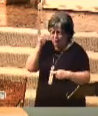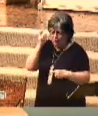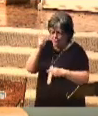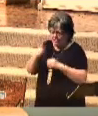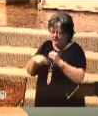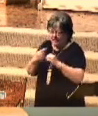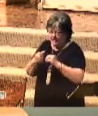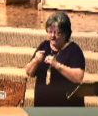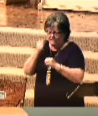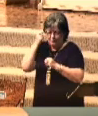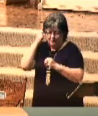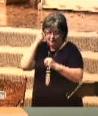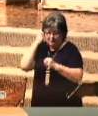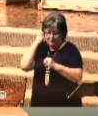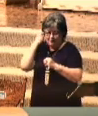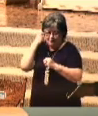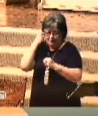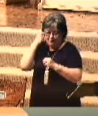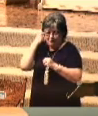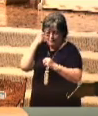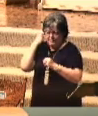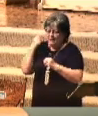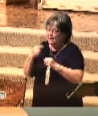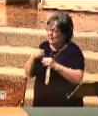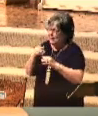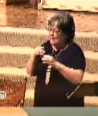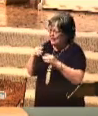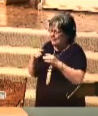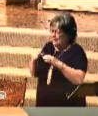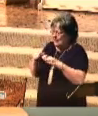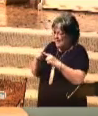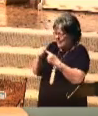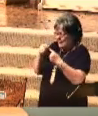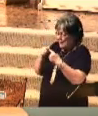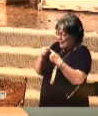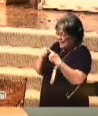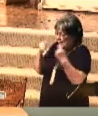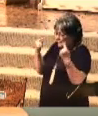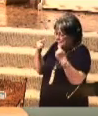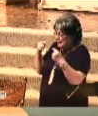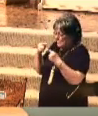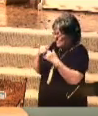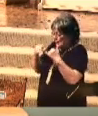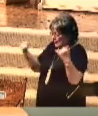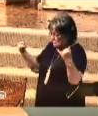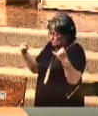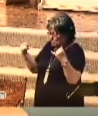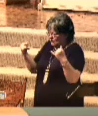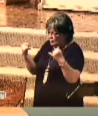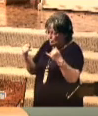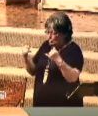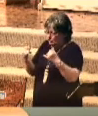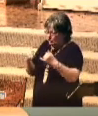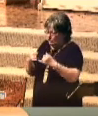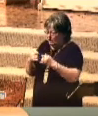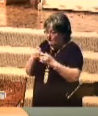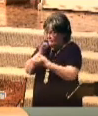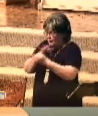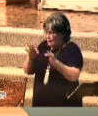sending Moses behind enemy lines on a rescue mission to set the people of Israel free out of